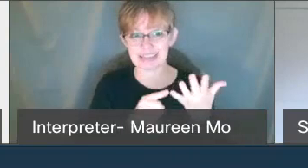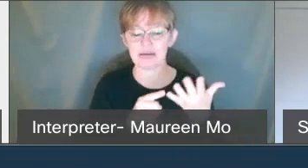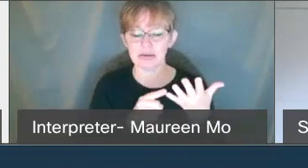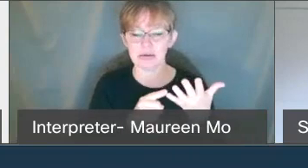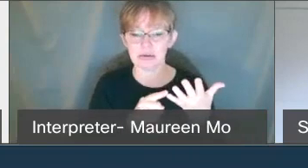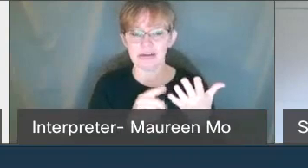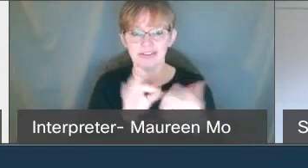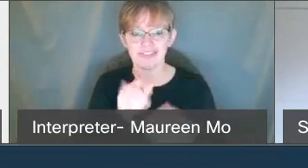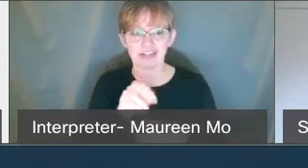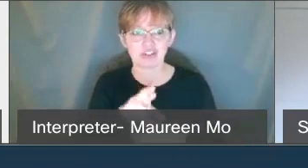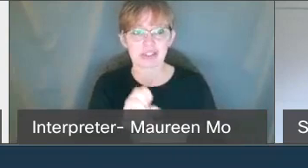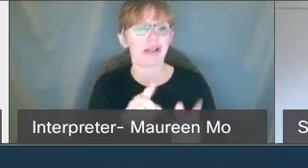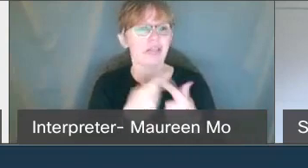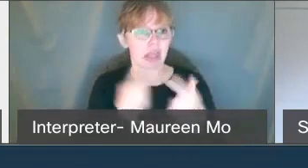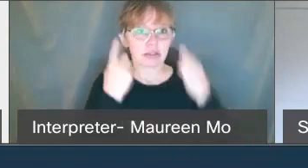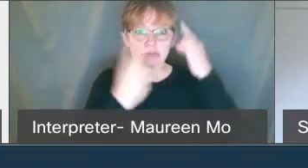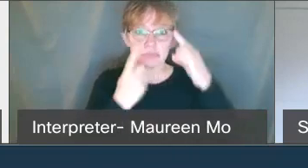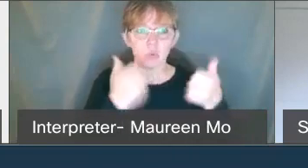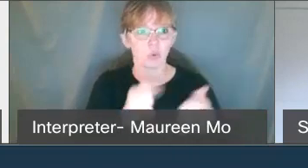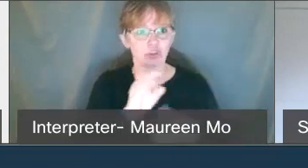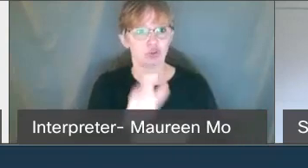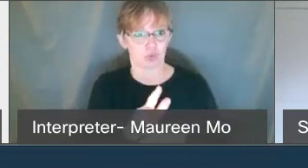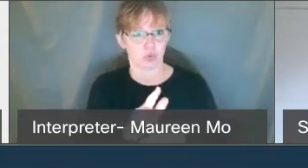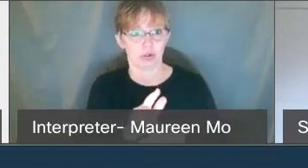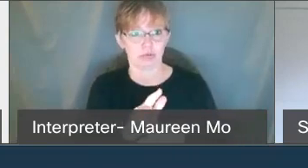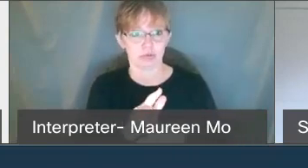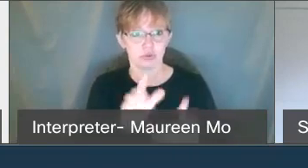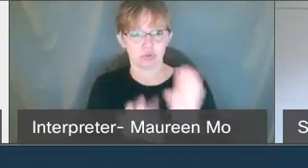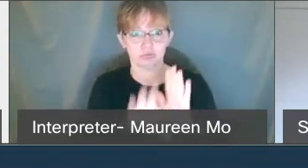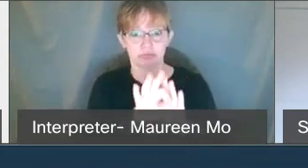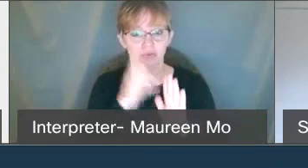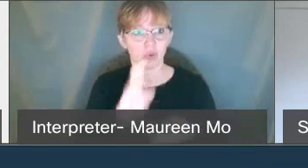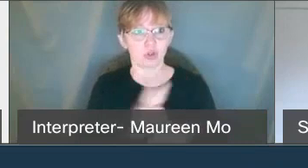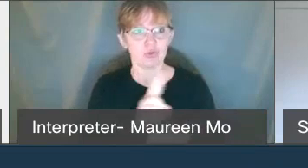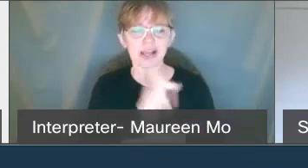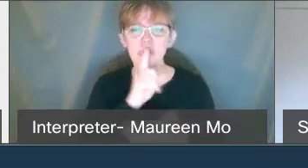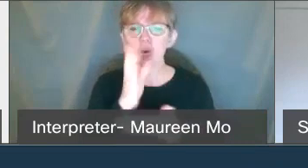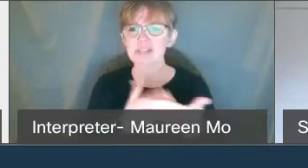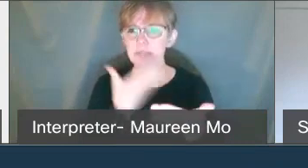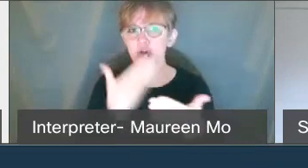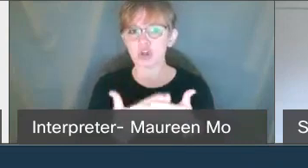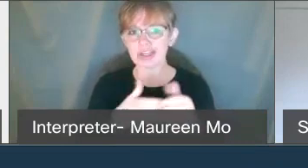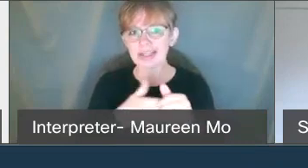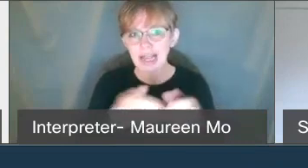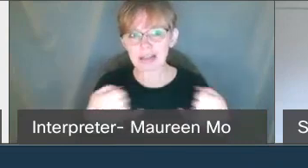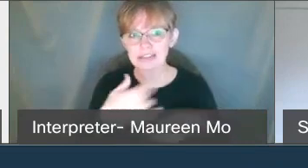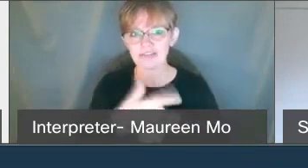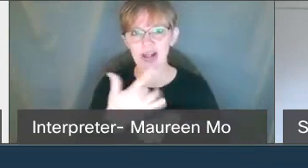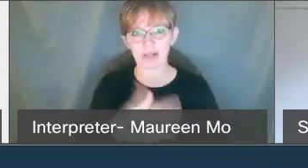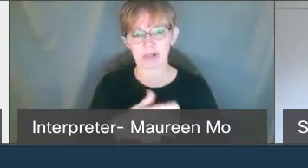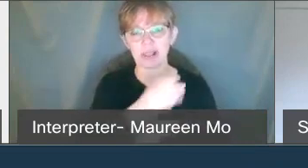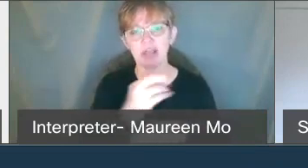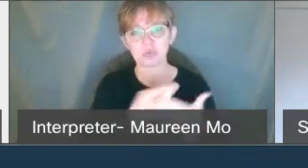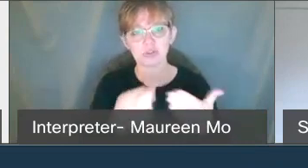inform decisions about which tool then you would want to use. And there are some good guidelines available and